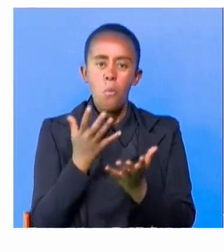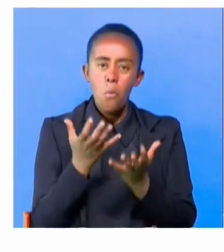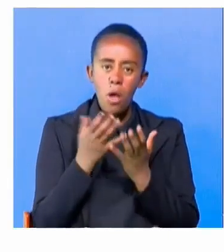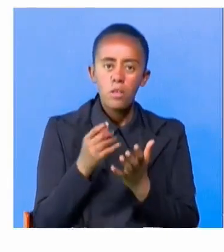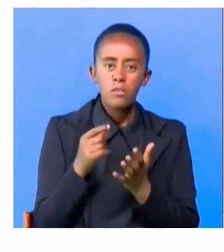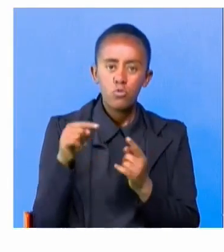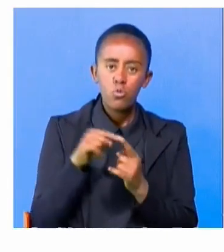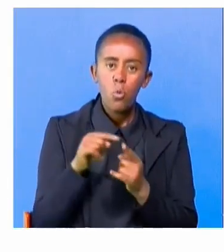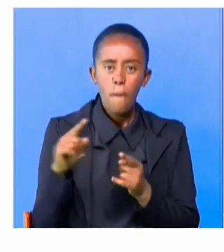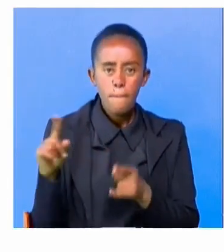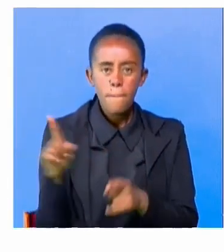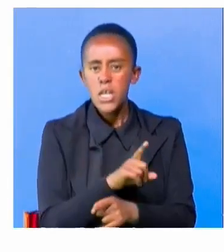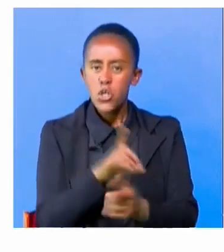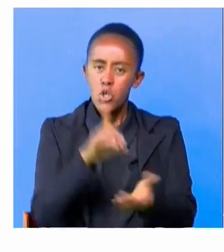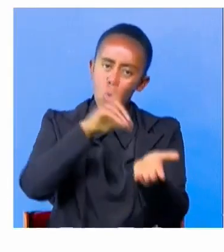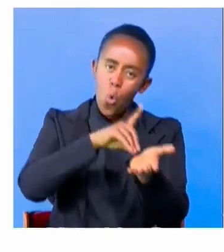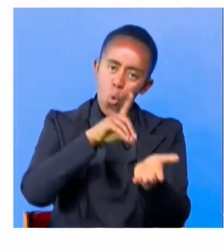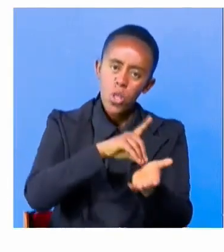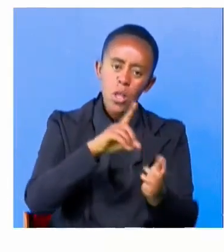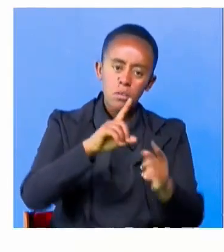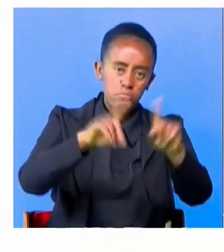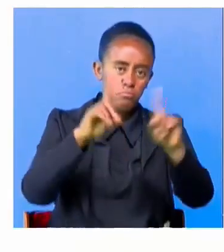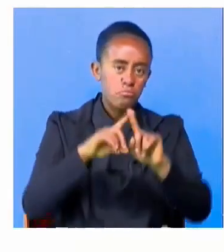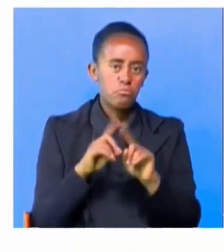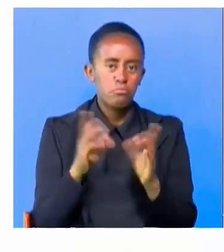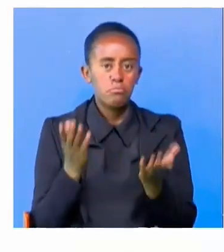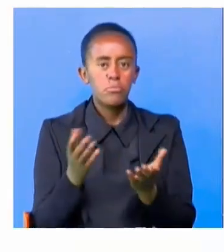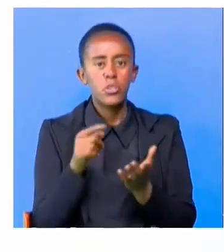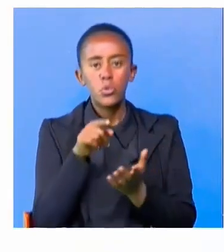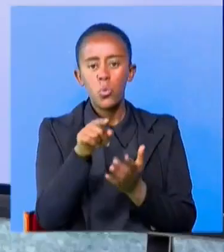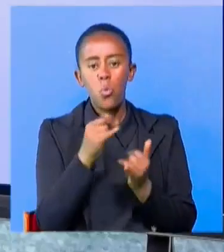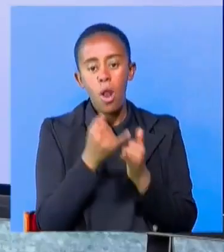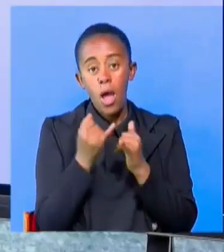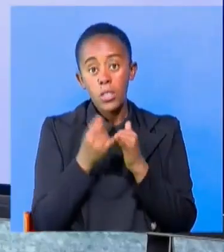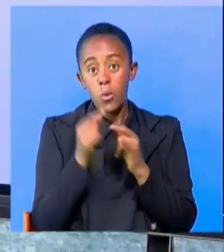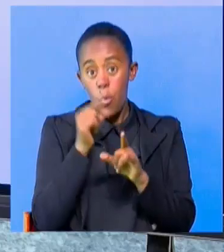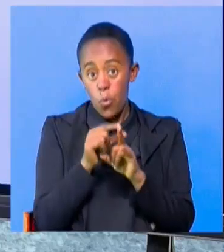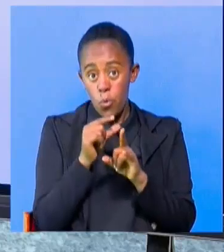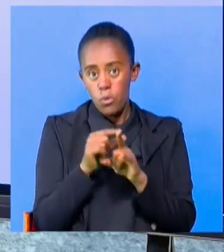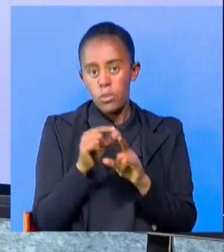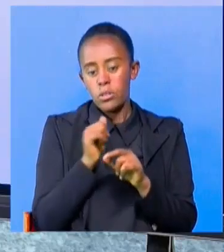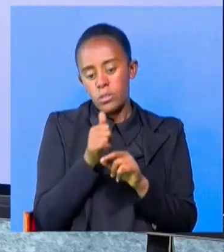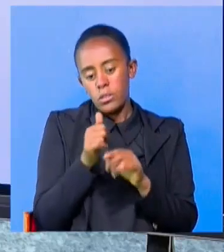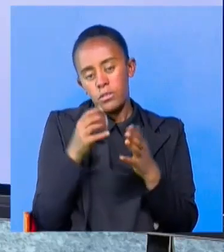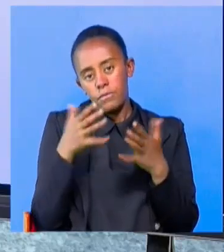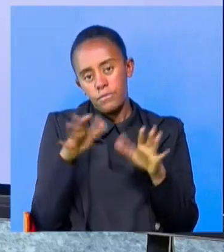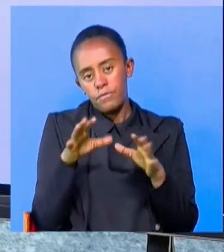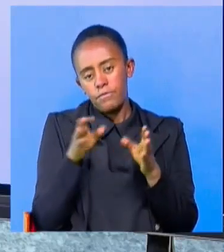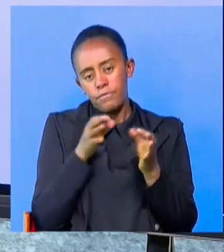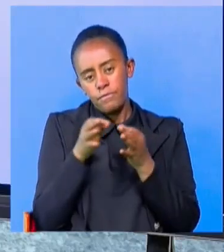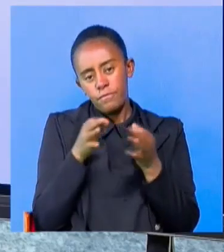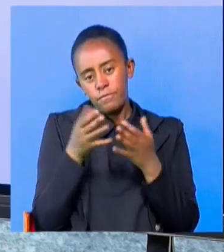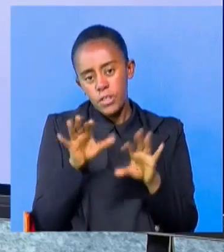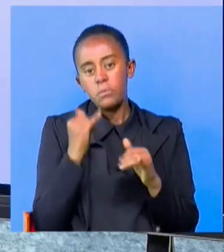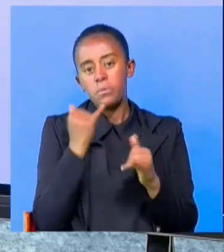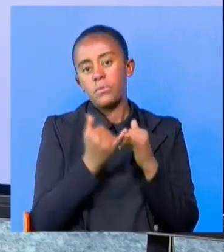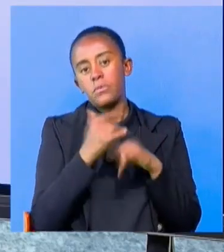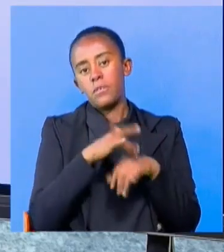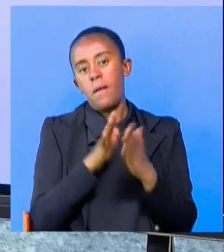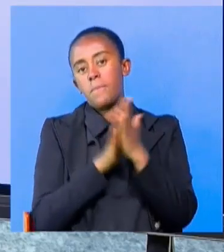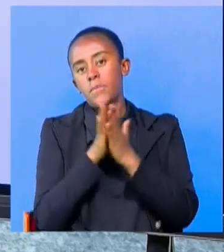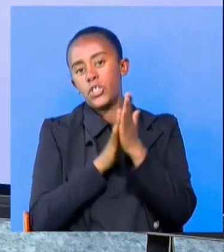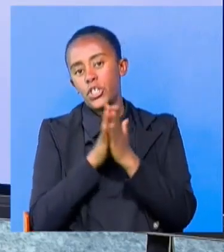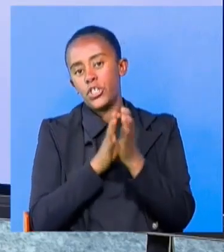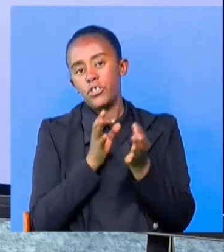a doctor. So this is your last word when you introduce yourself. So this is simply how